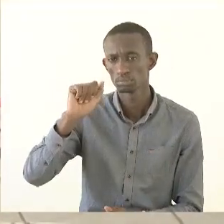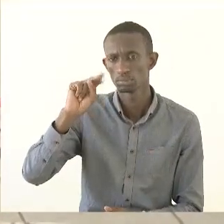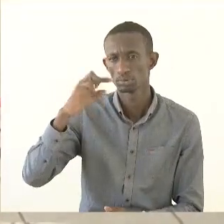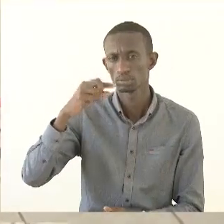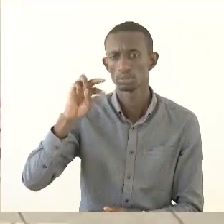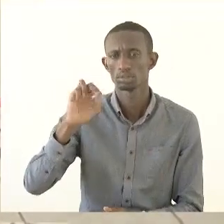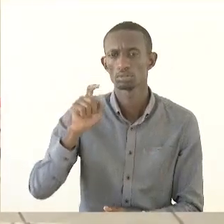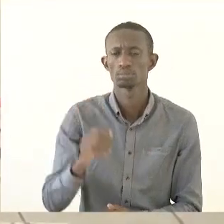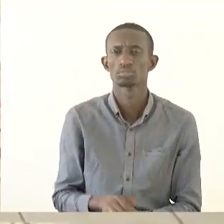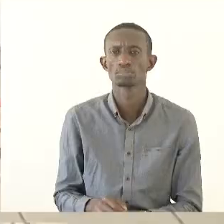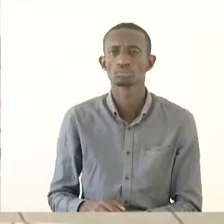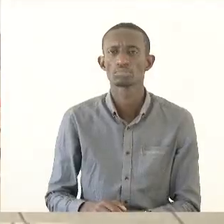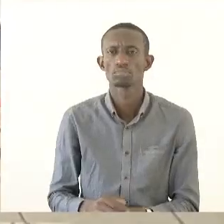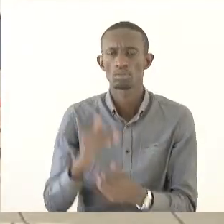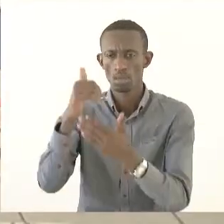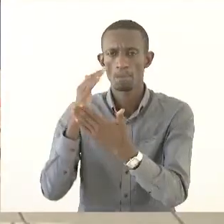part A,